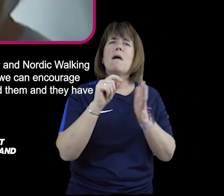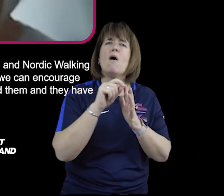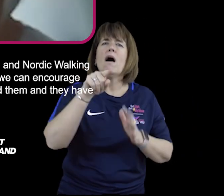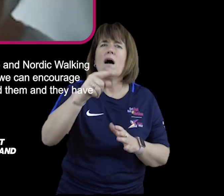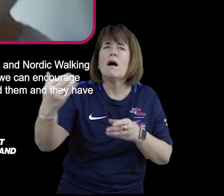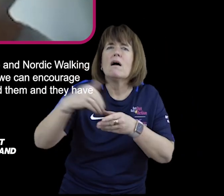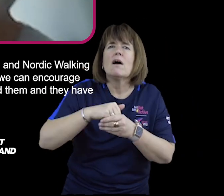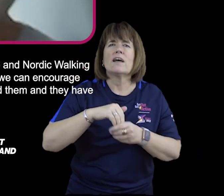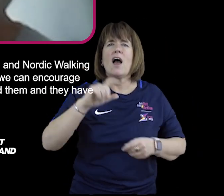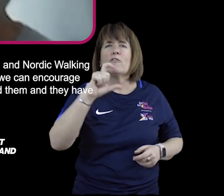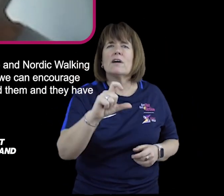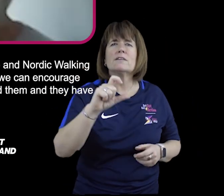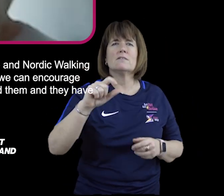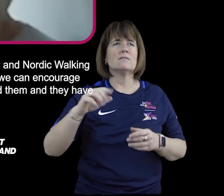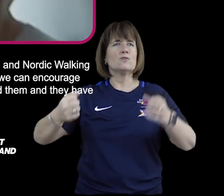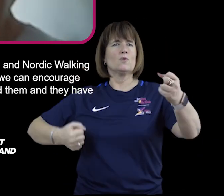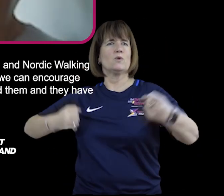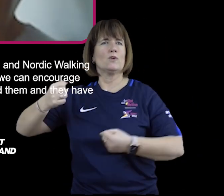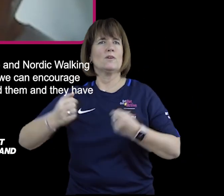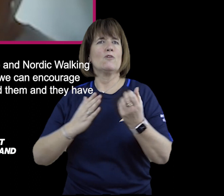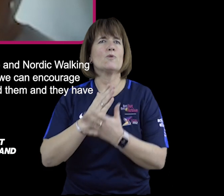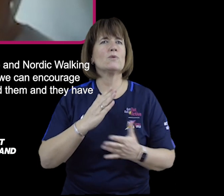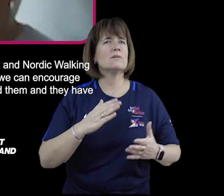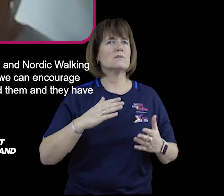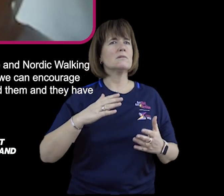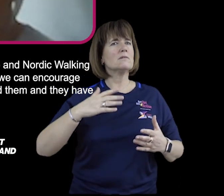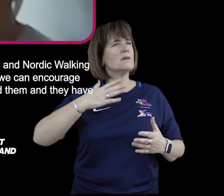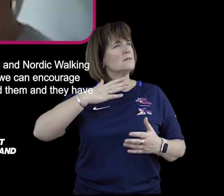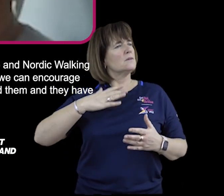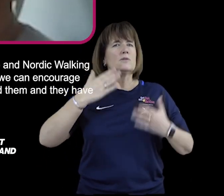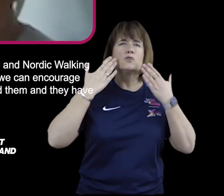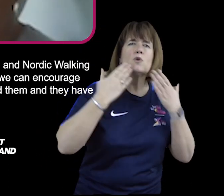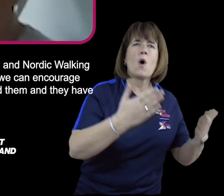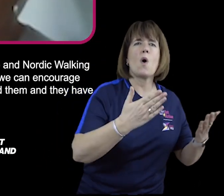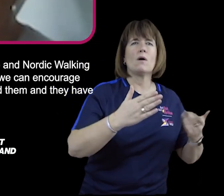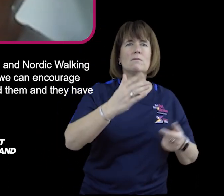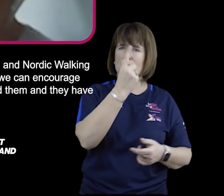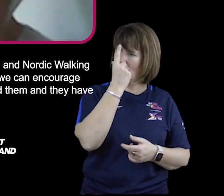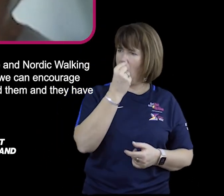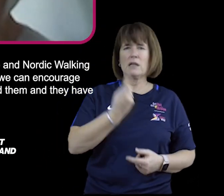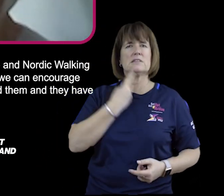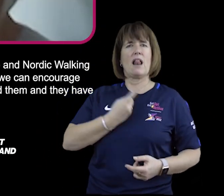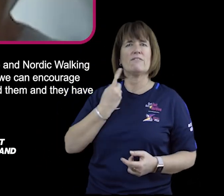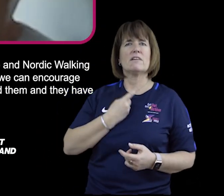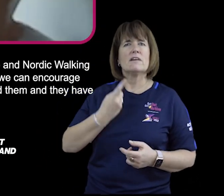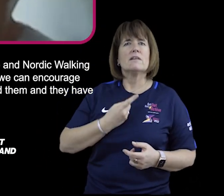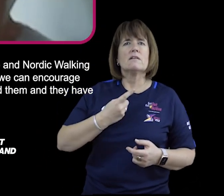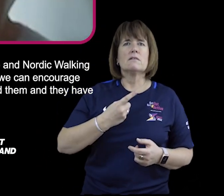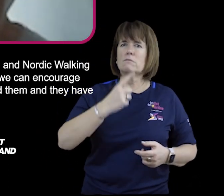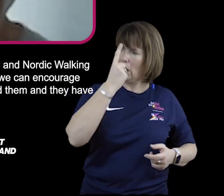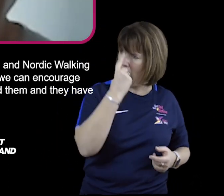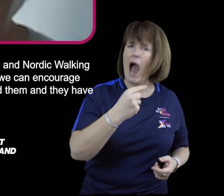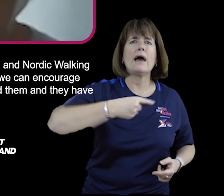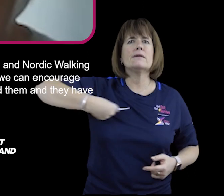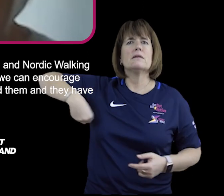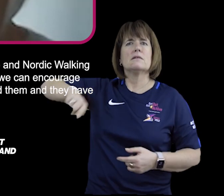much. I mean, obviously, that's why we got involved. Limpower got involved with Catherine and